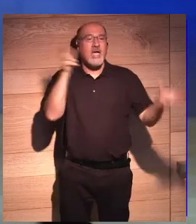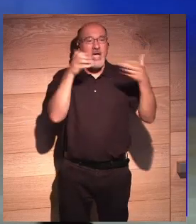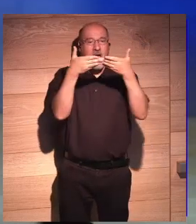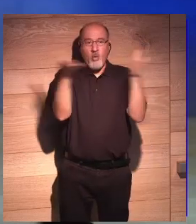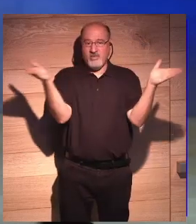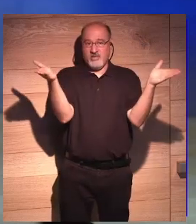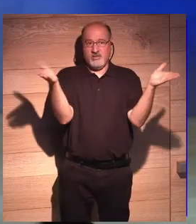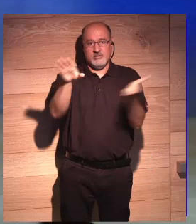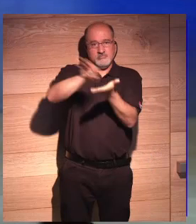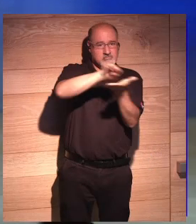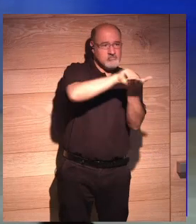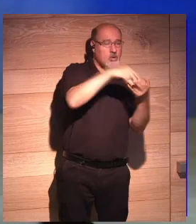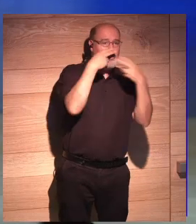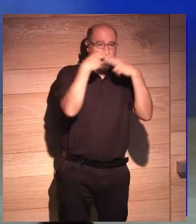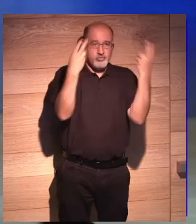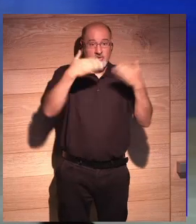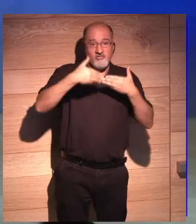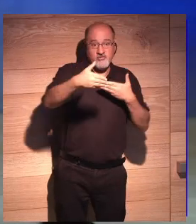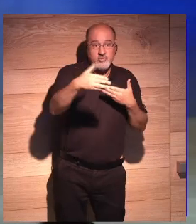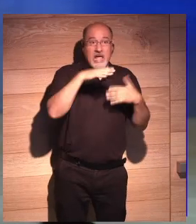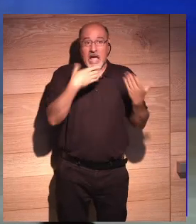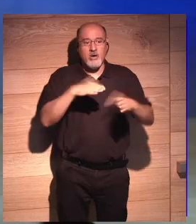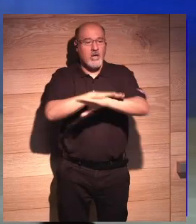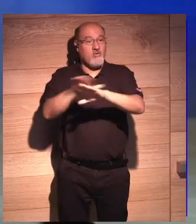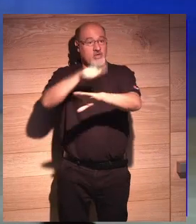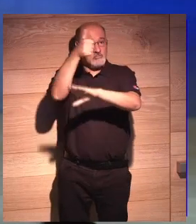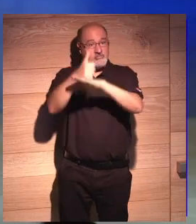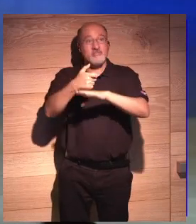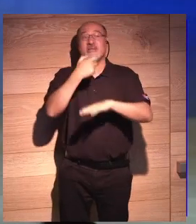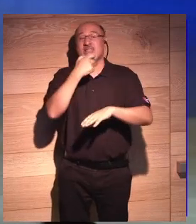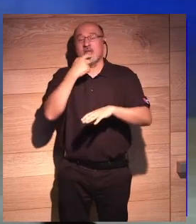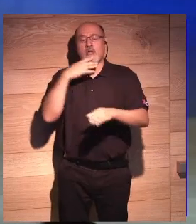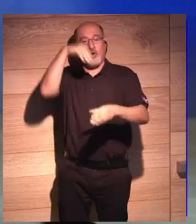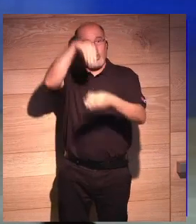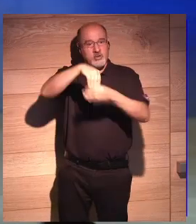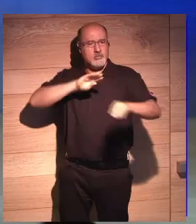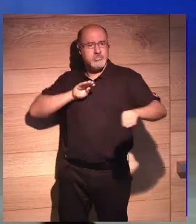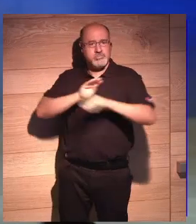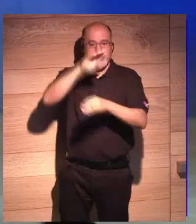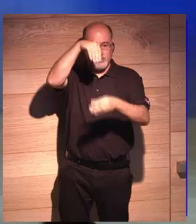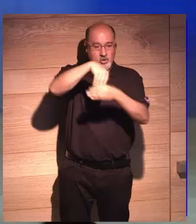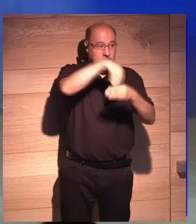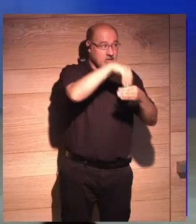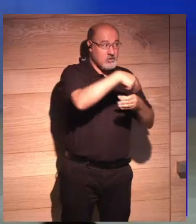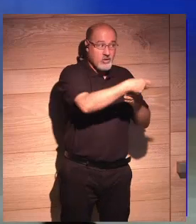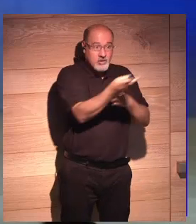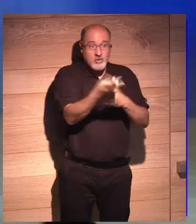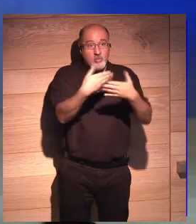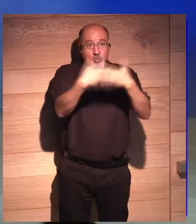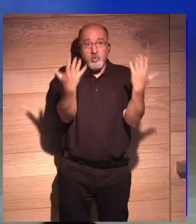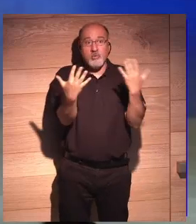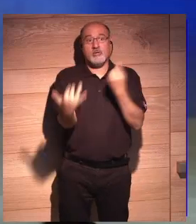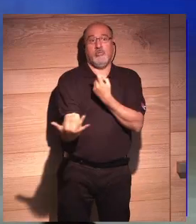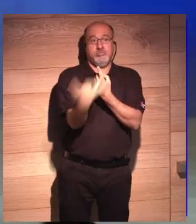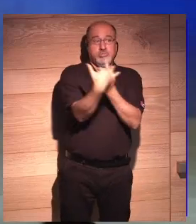first time that the British government has invested in content, and invested in content which has to find an audience. So there are four